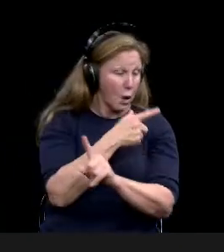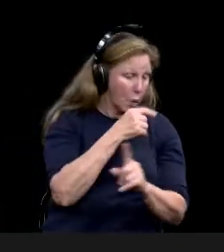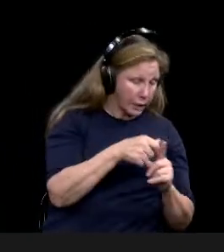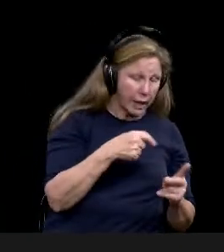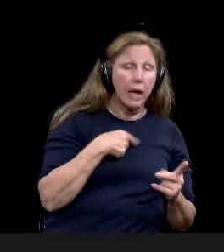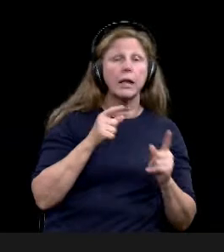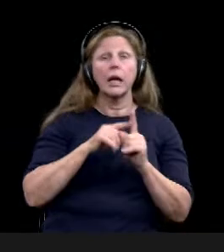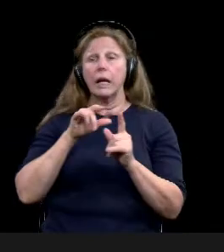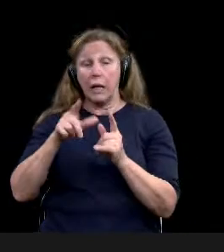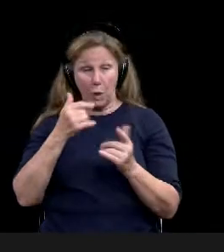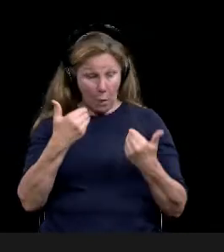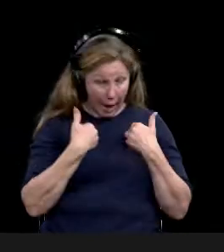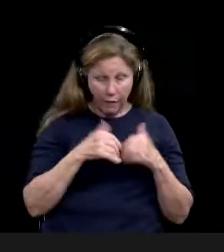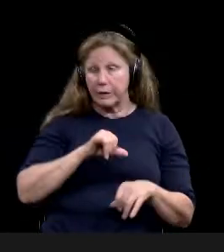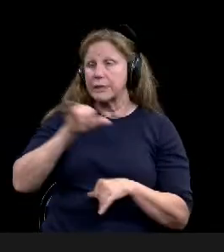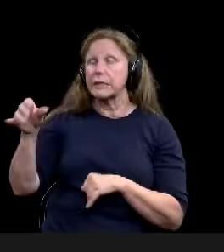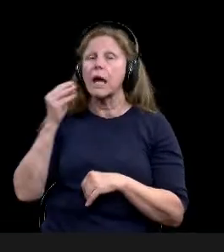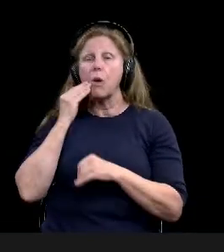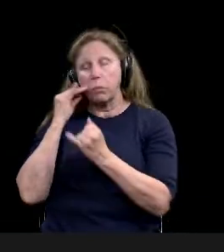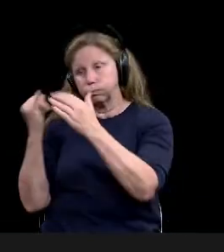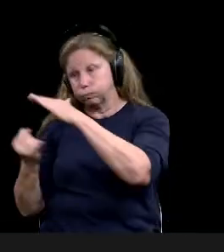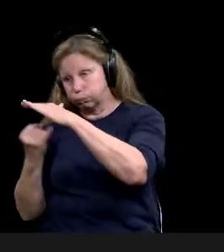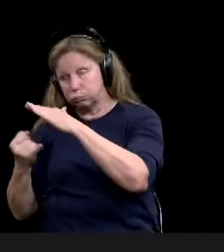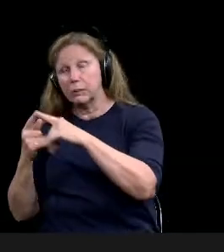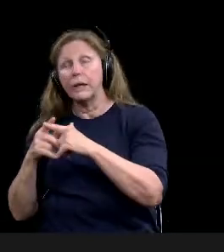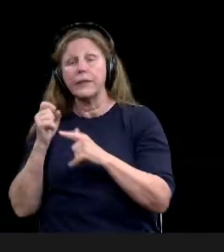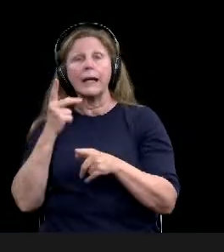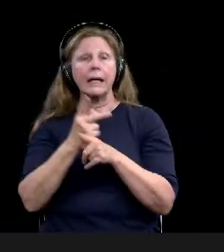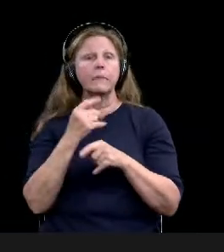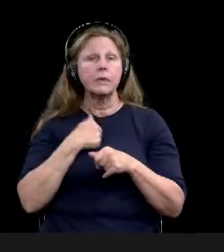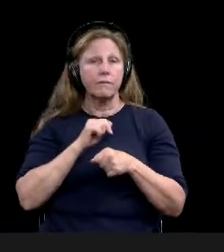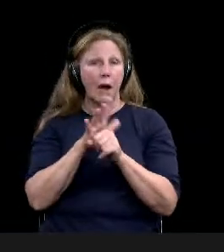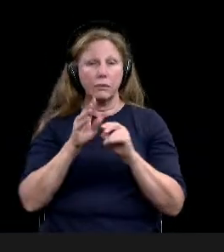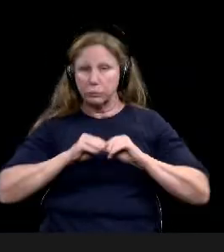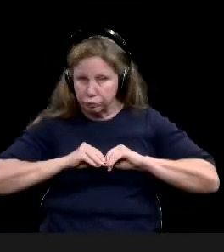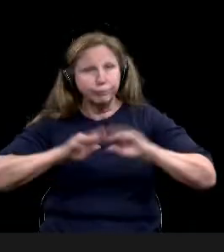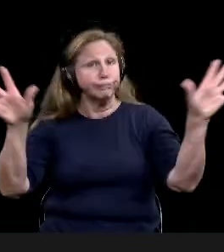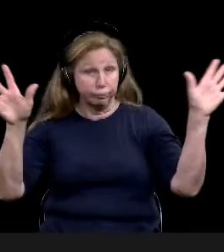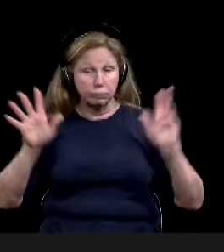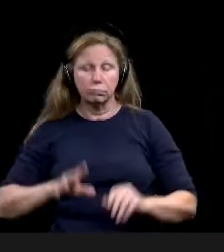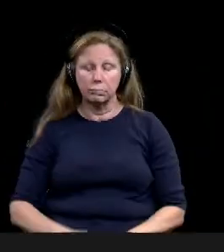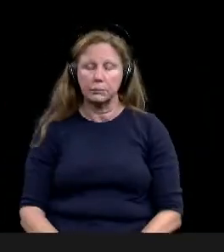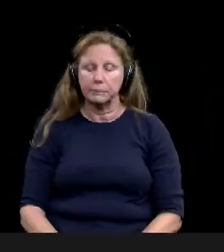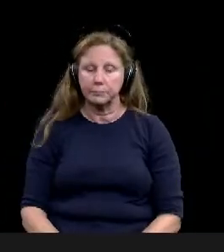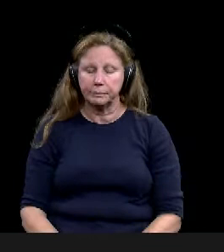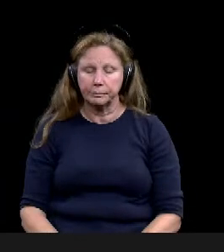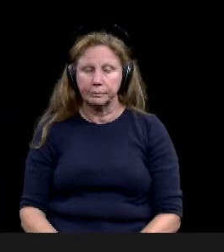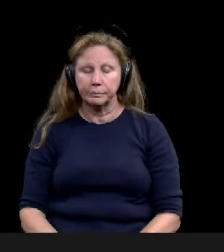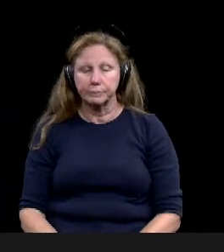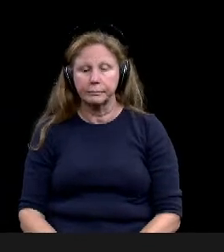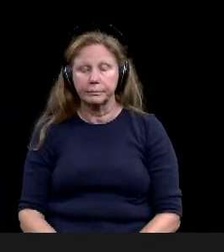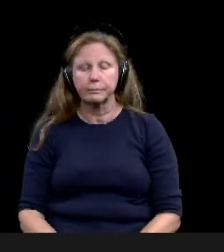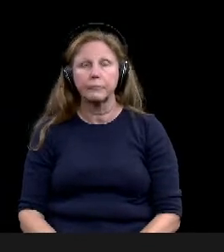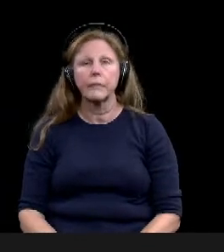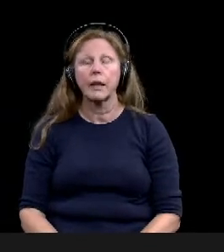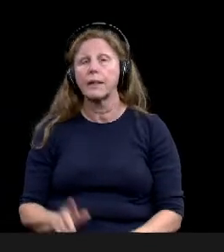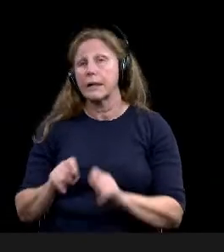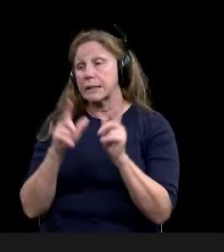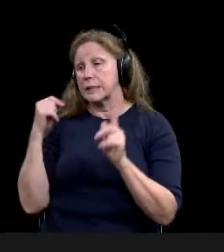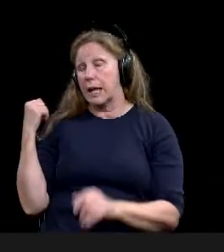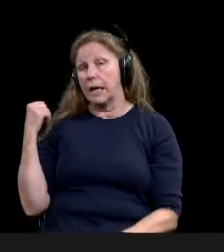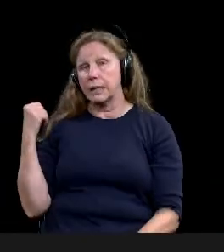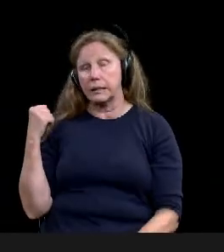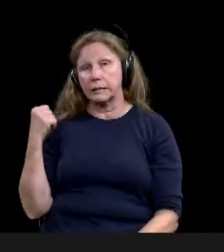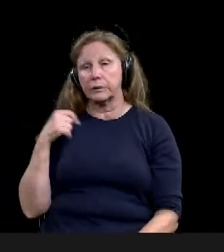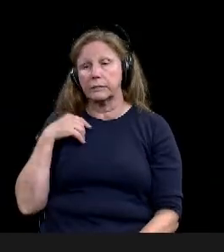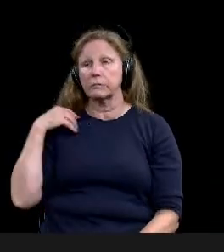And this is a slide that I have I've shared from the health district, and it represents the number of hospital